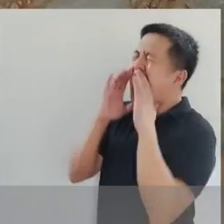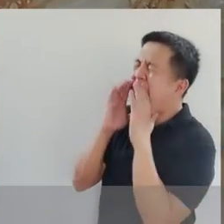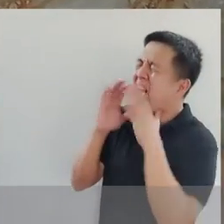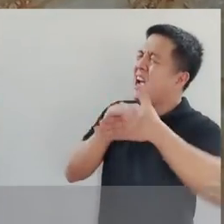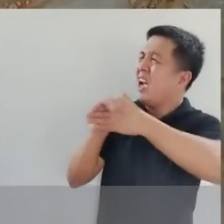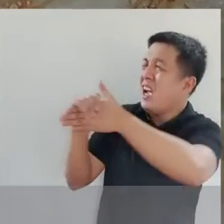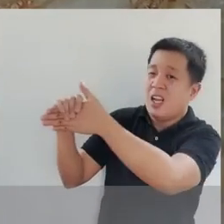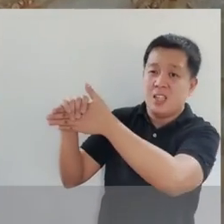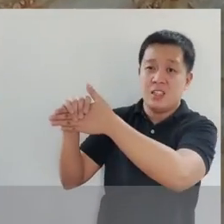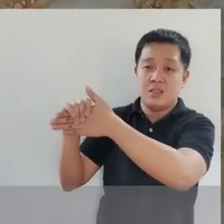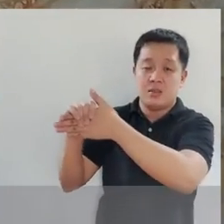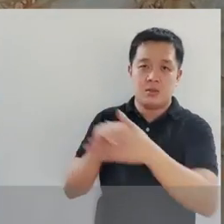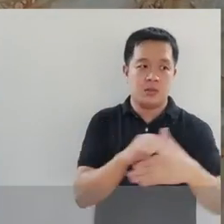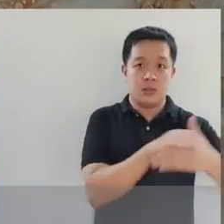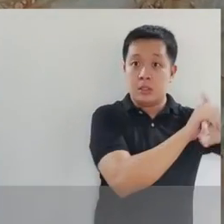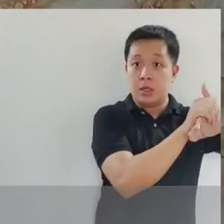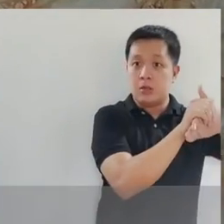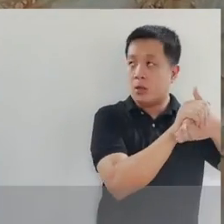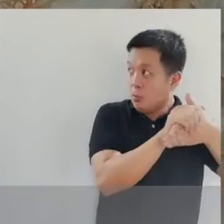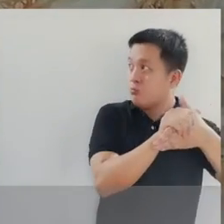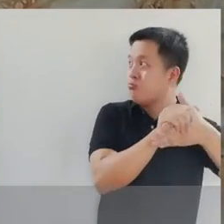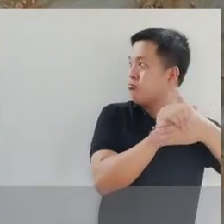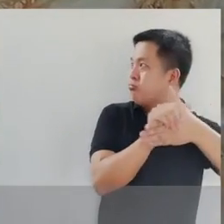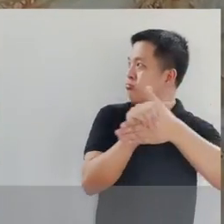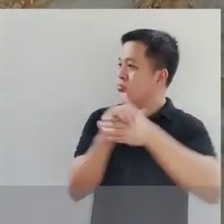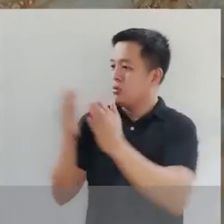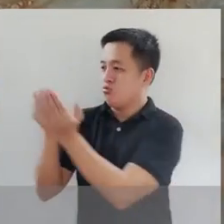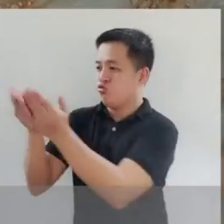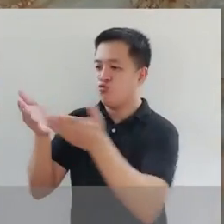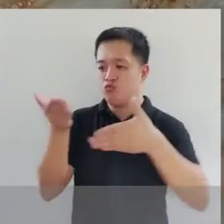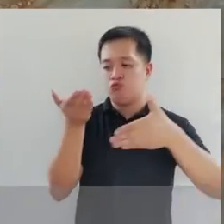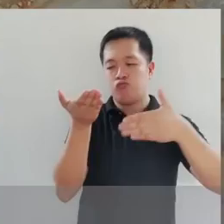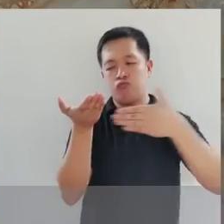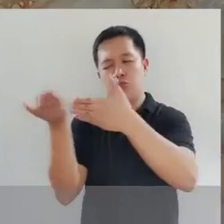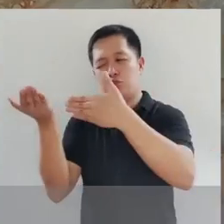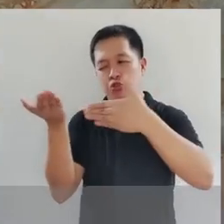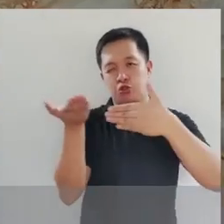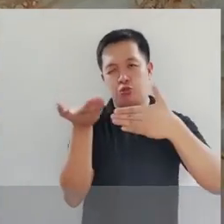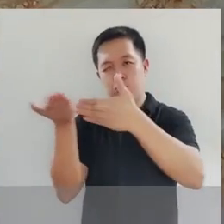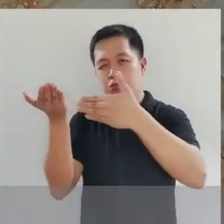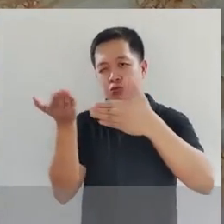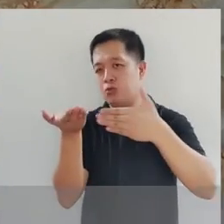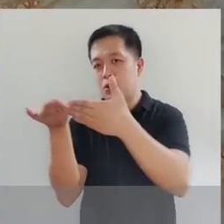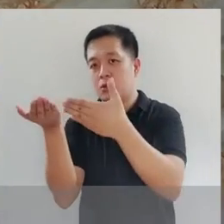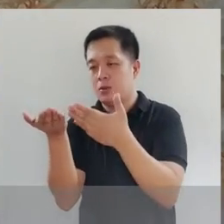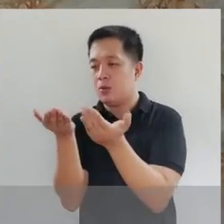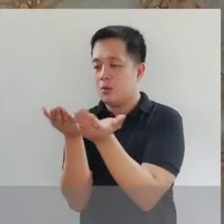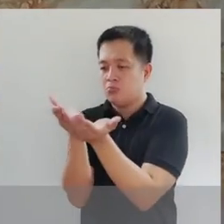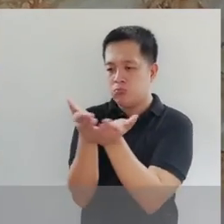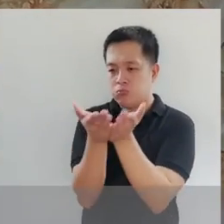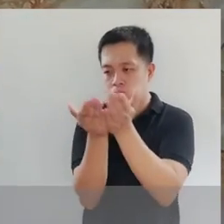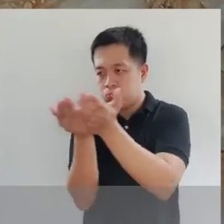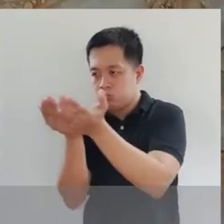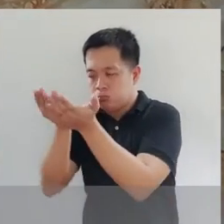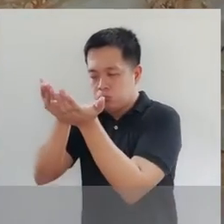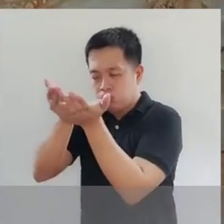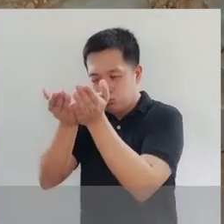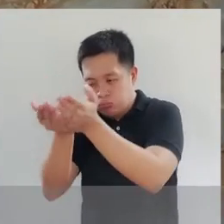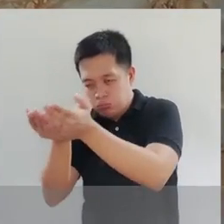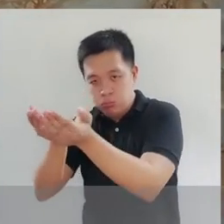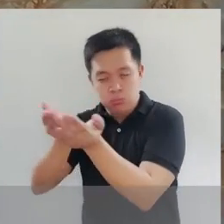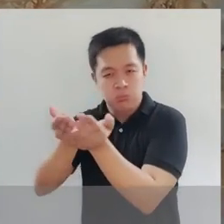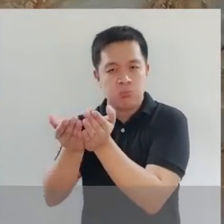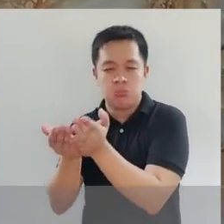shouted, "Shark!" The shark pushed on the shabby ship and it began to shake and